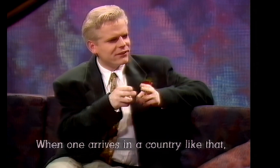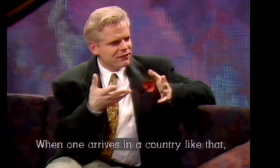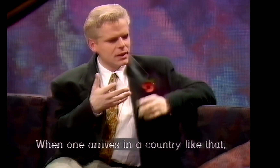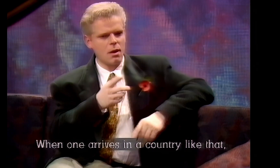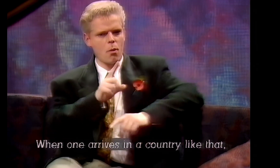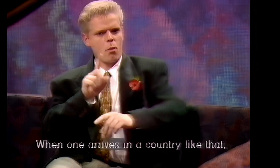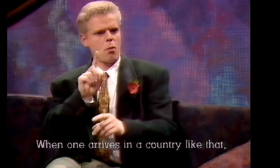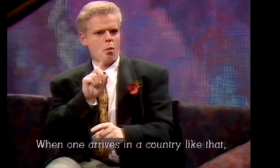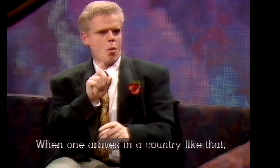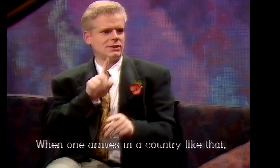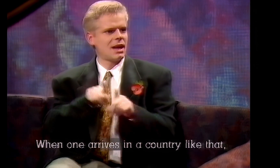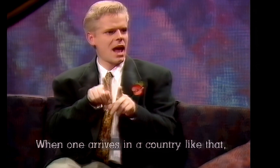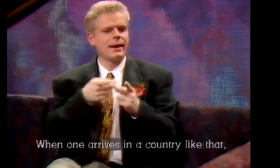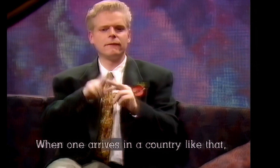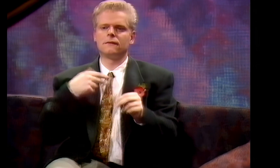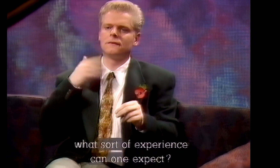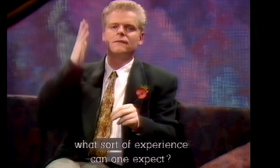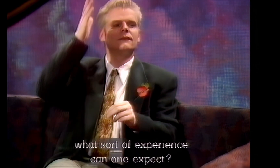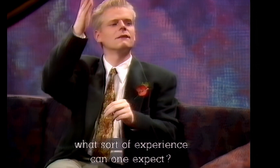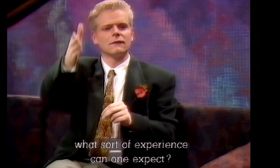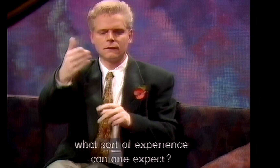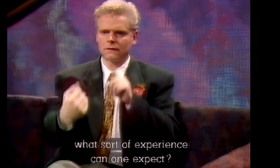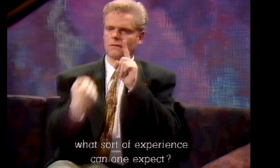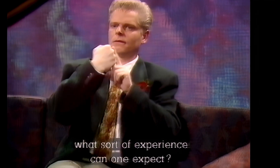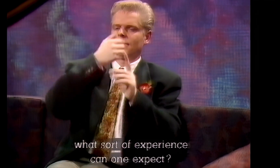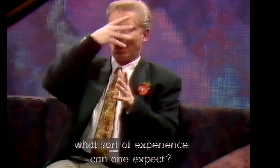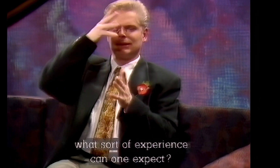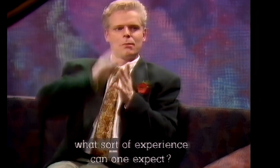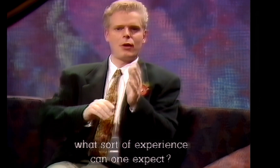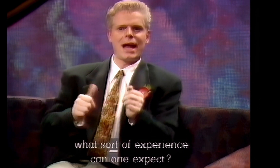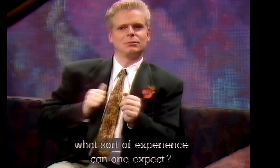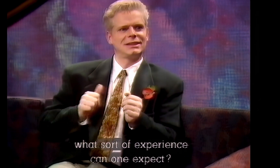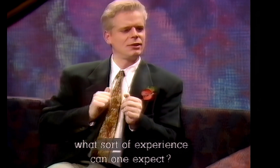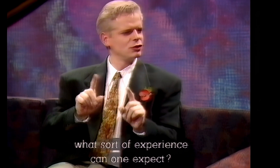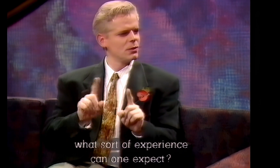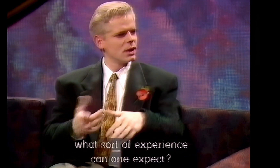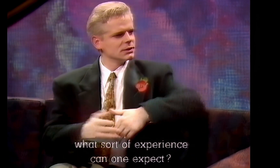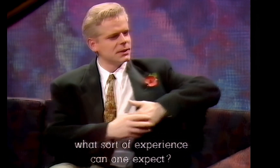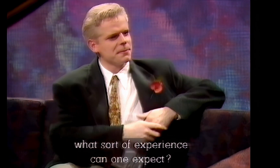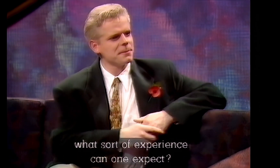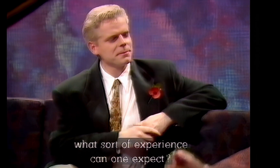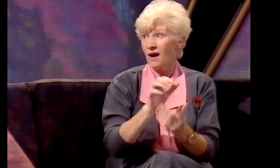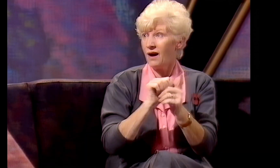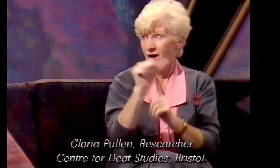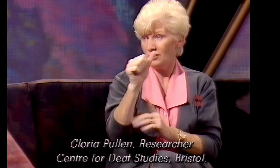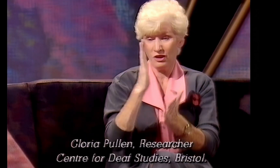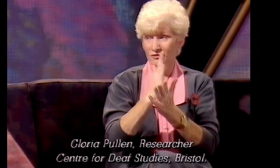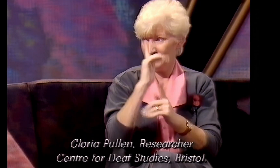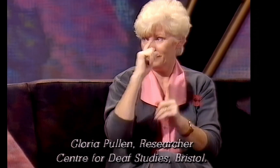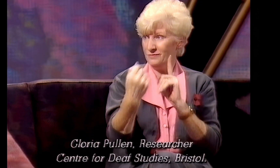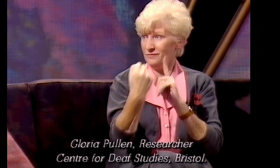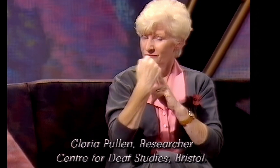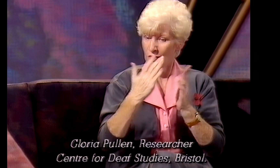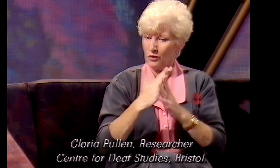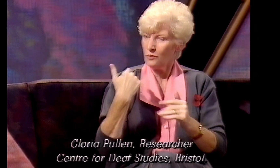Now, can you tell me very briefly, I mean, if one arrives in a country like this, what sort of experience can one expect?